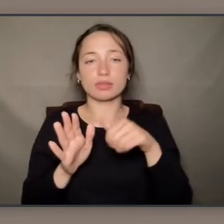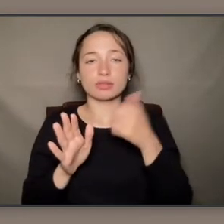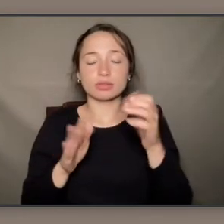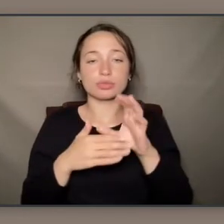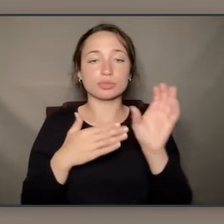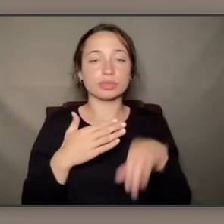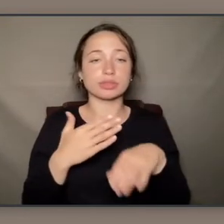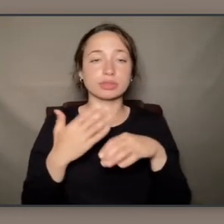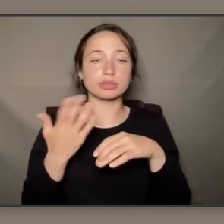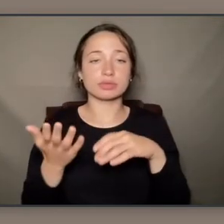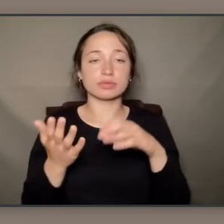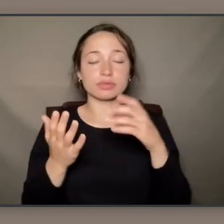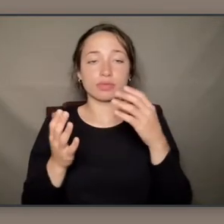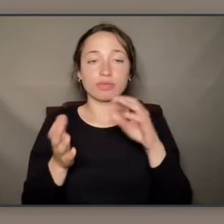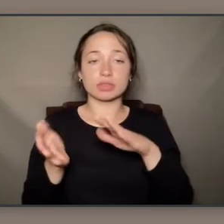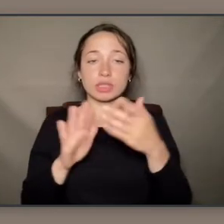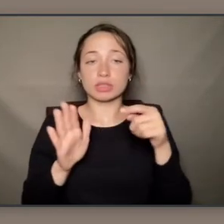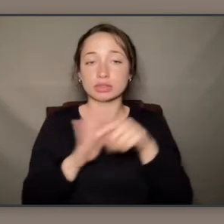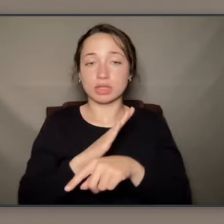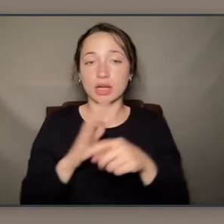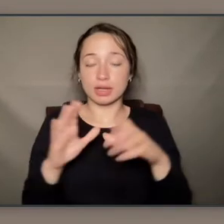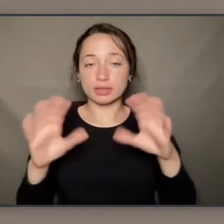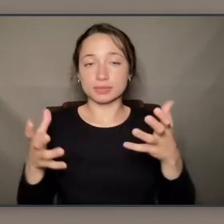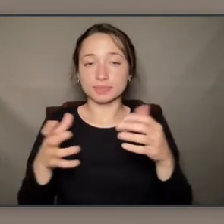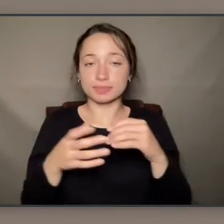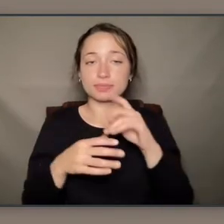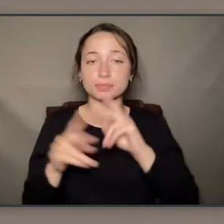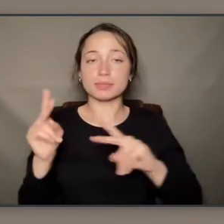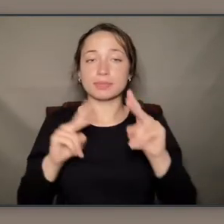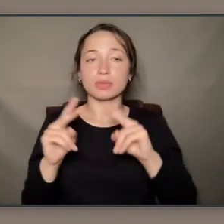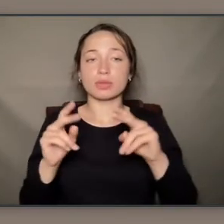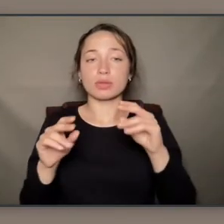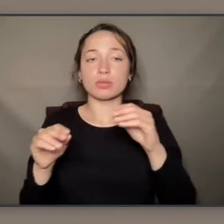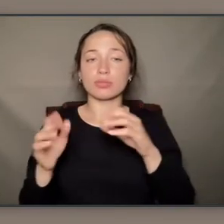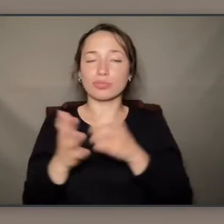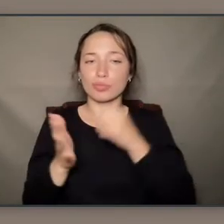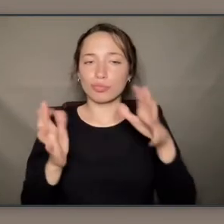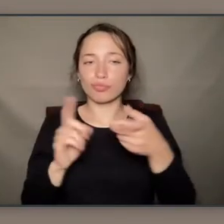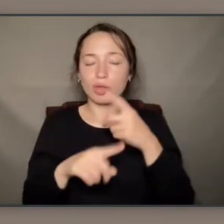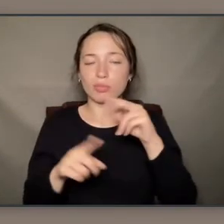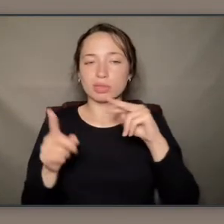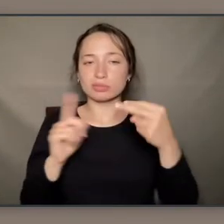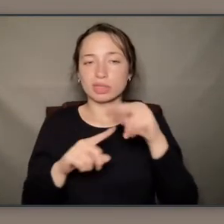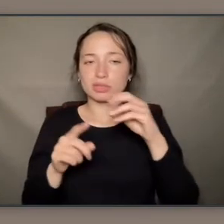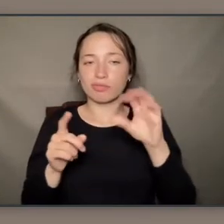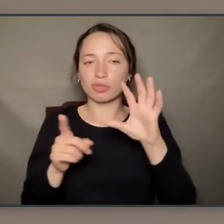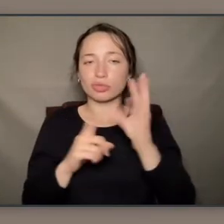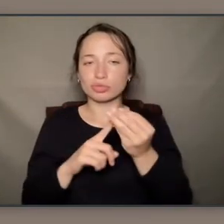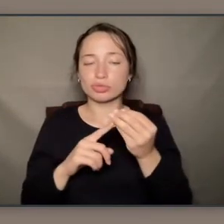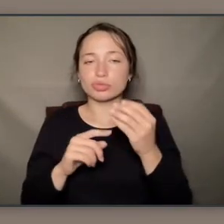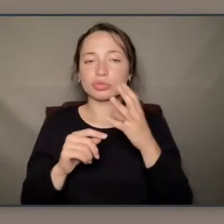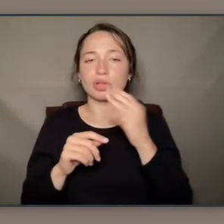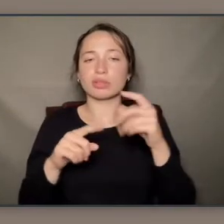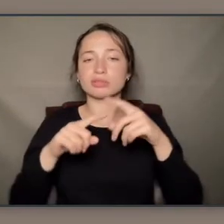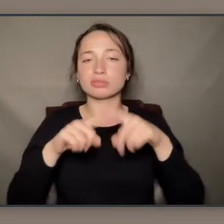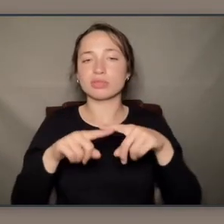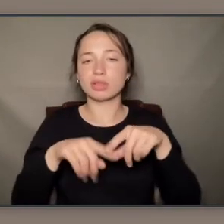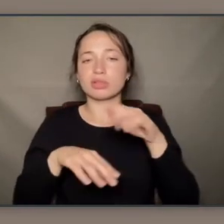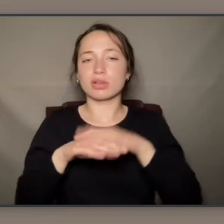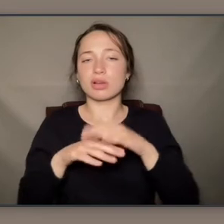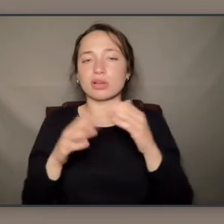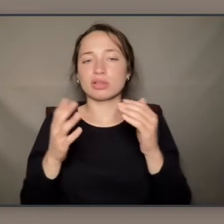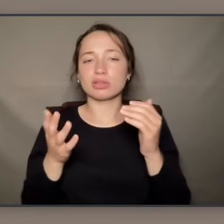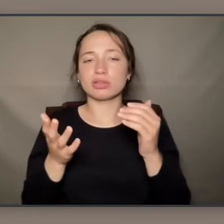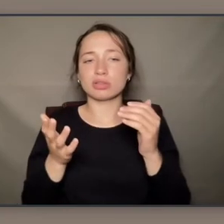of, I think, of genocide and is that people have been removed from aspects of culture,